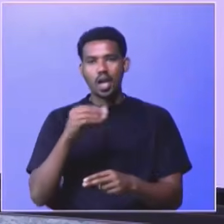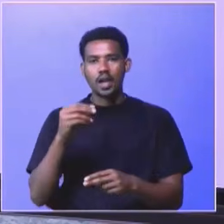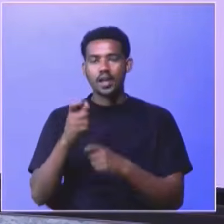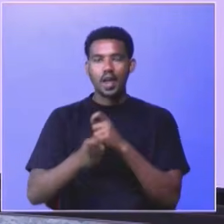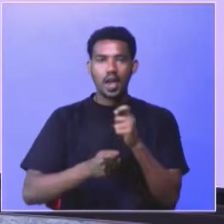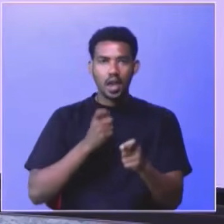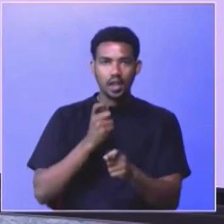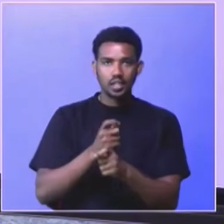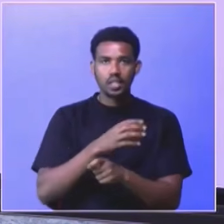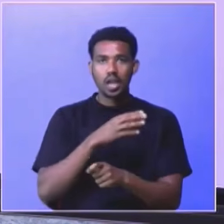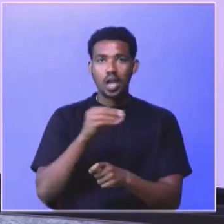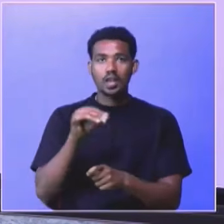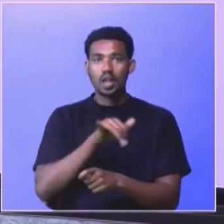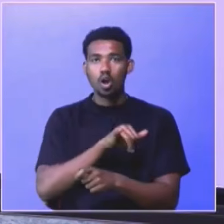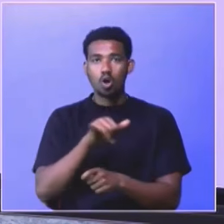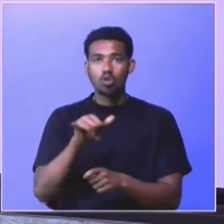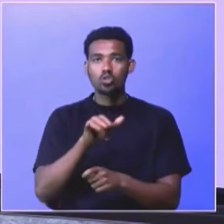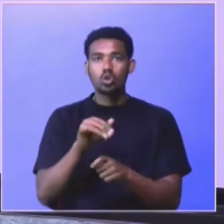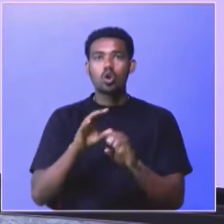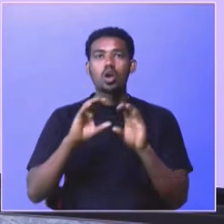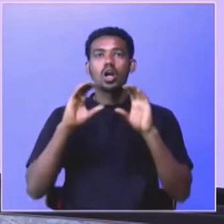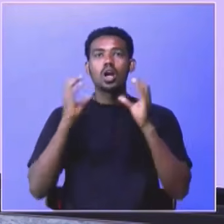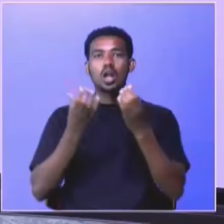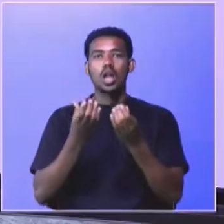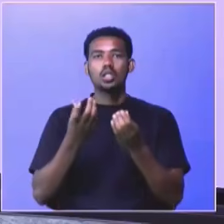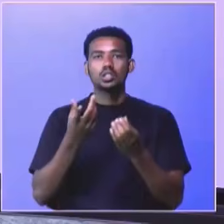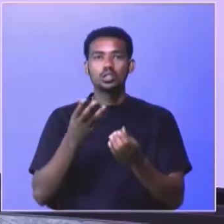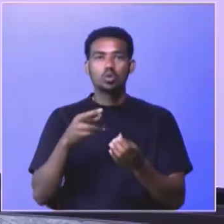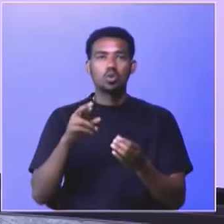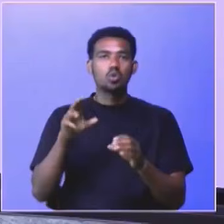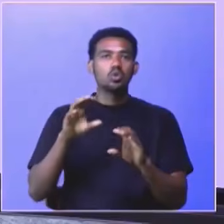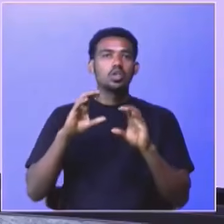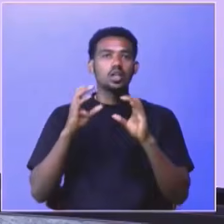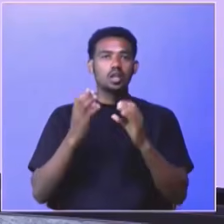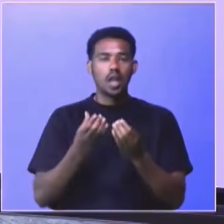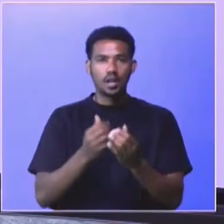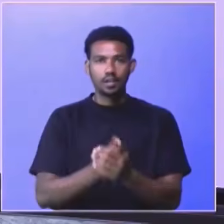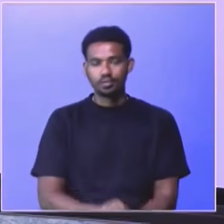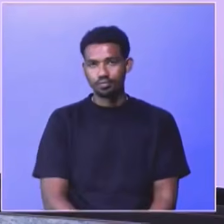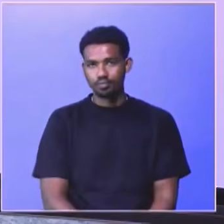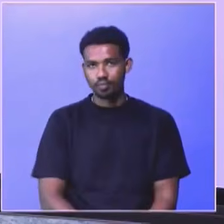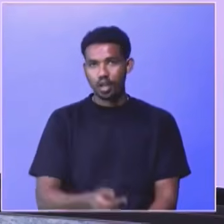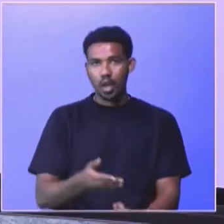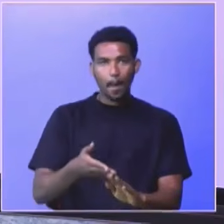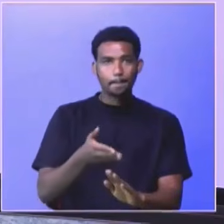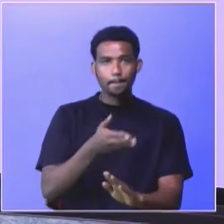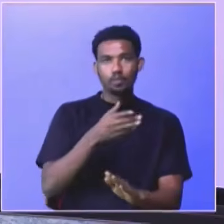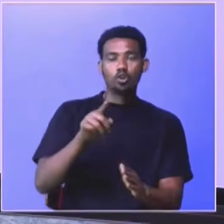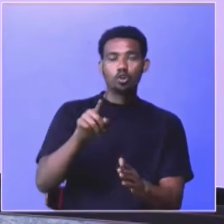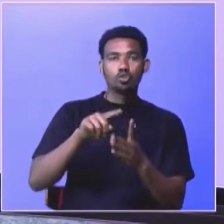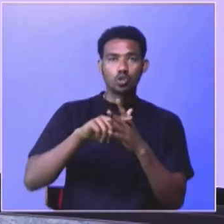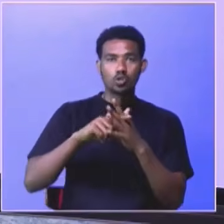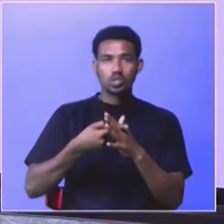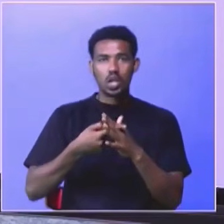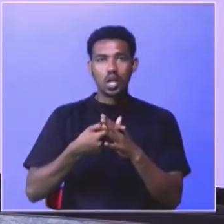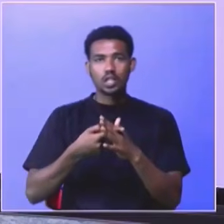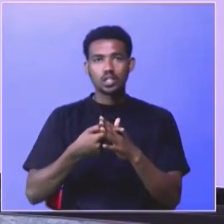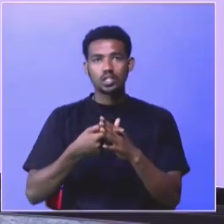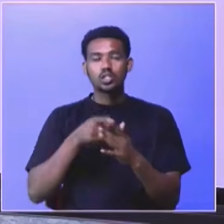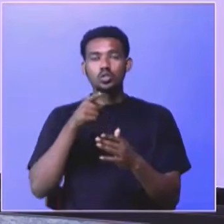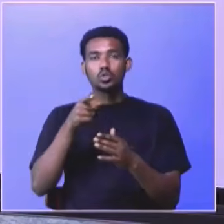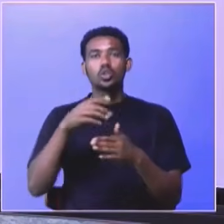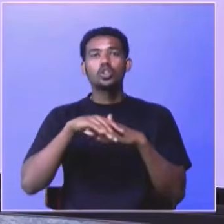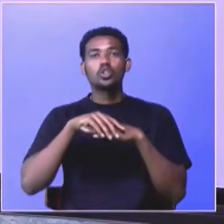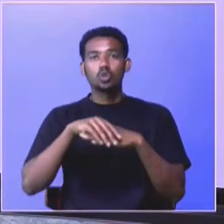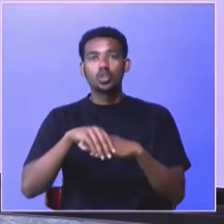age and also class or your grade. So before you start your